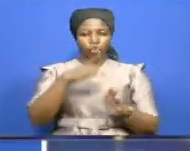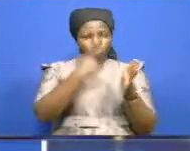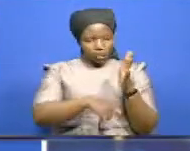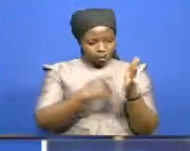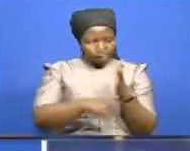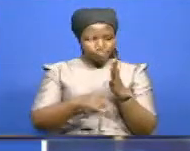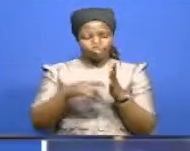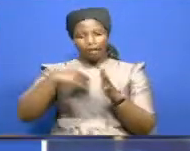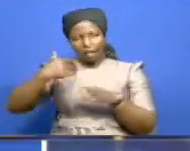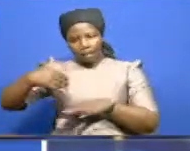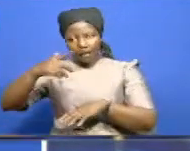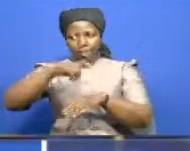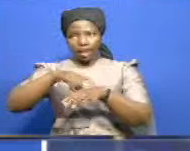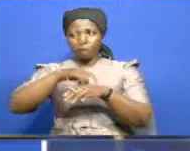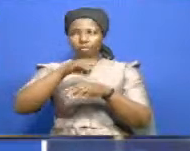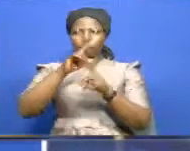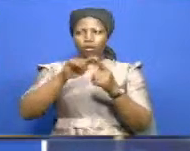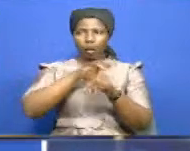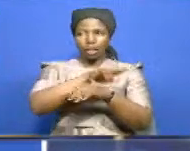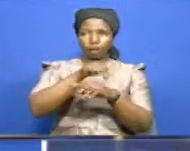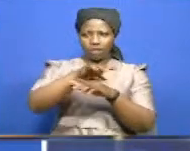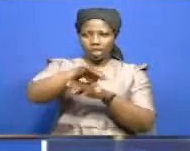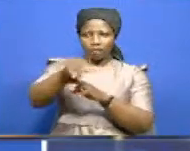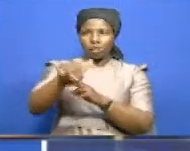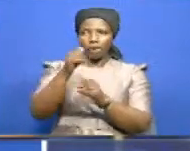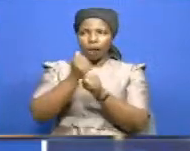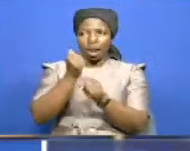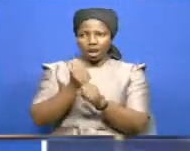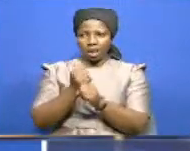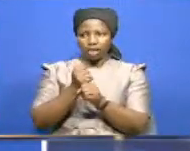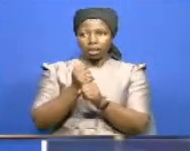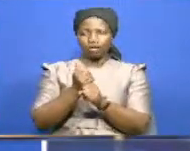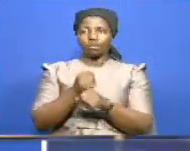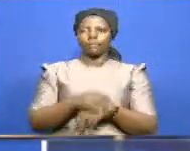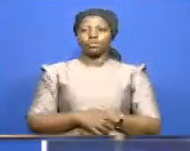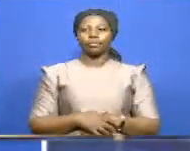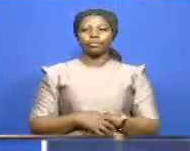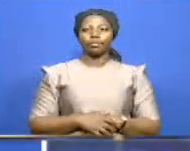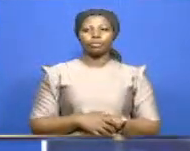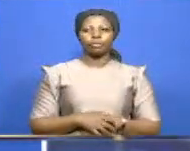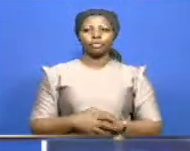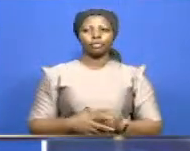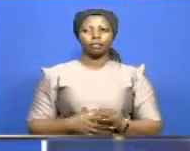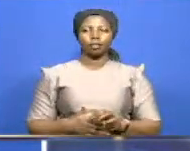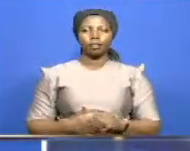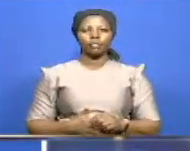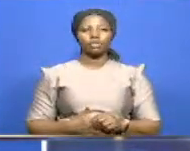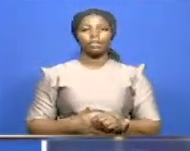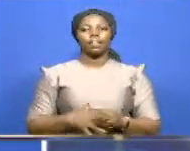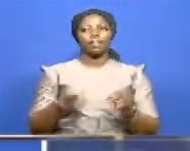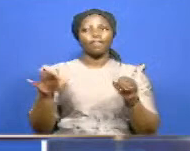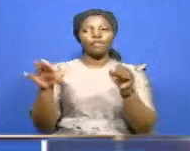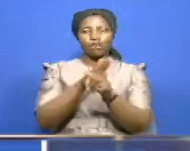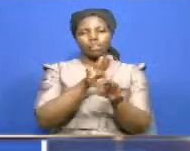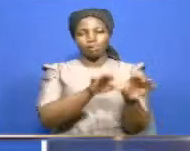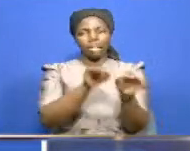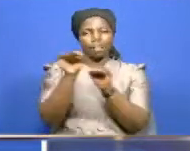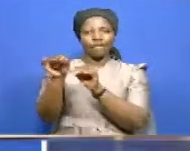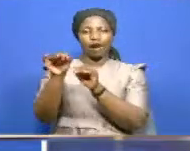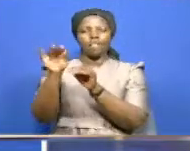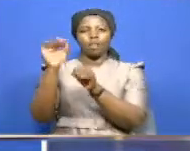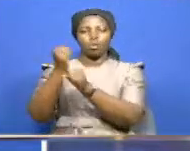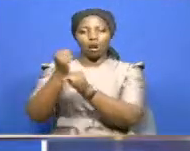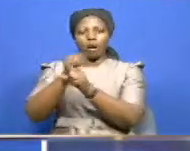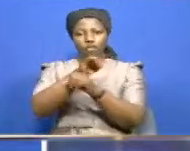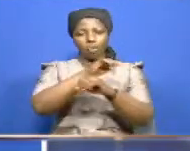on Revenue Allocation, National Treasury and Controller of the Budget. Complete transfer of functions from the